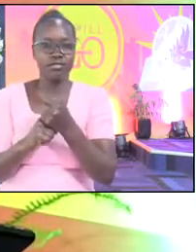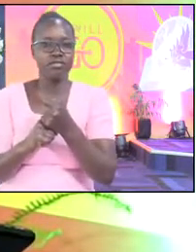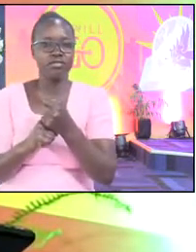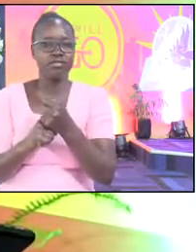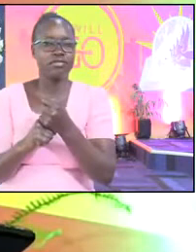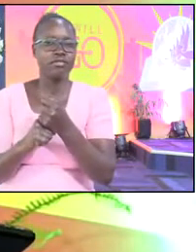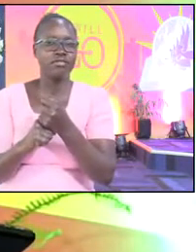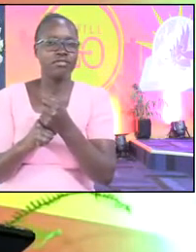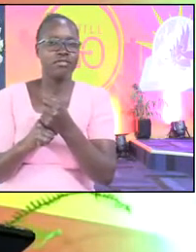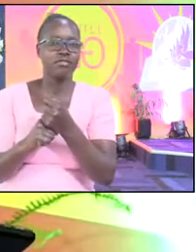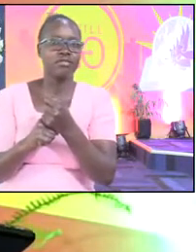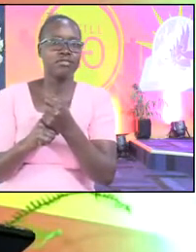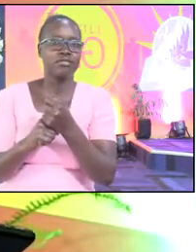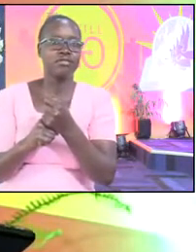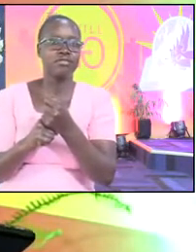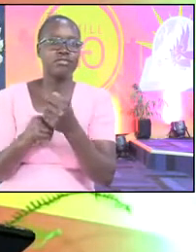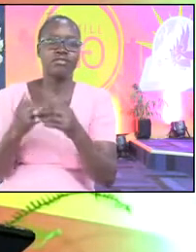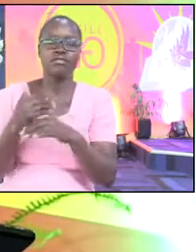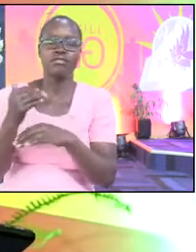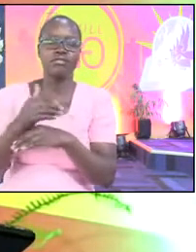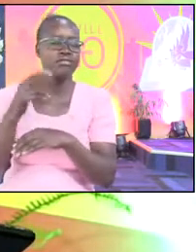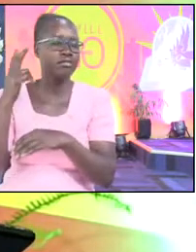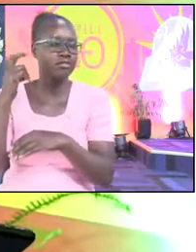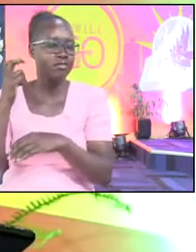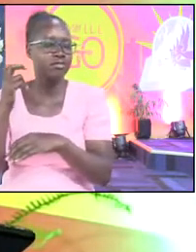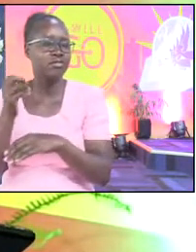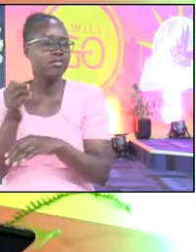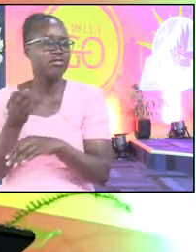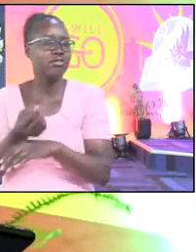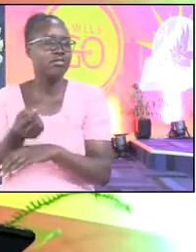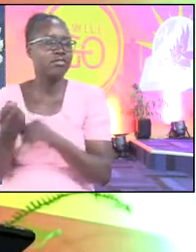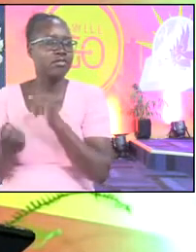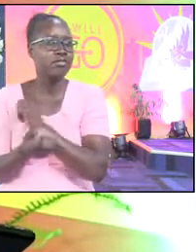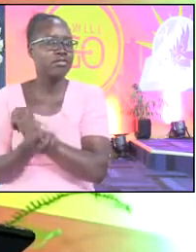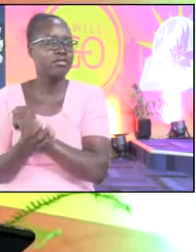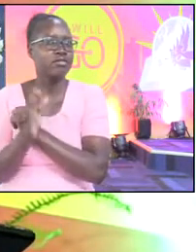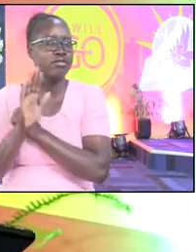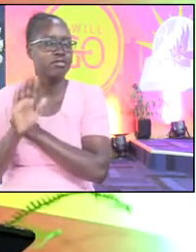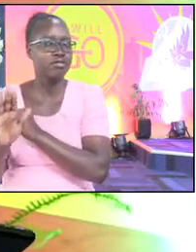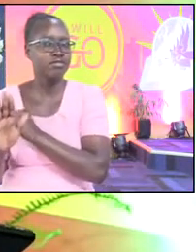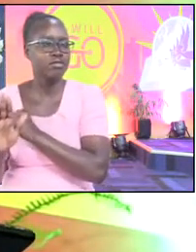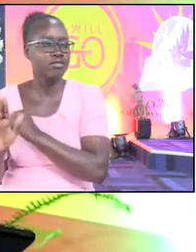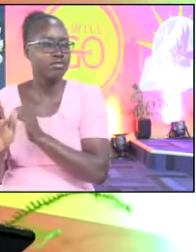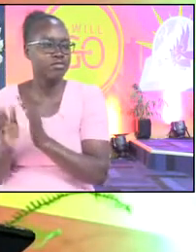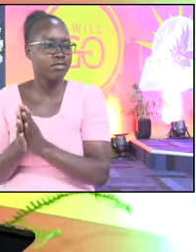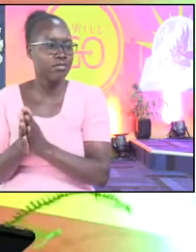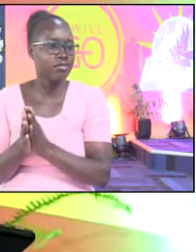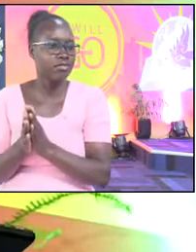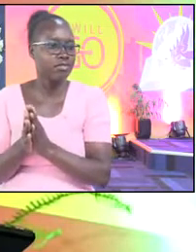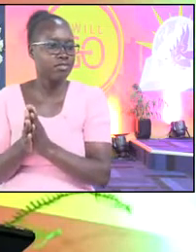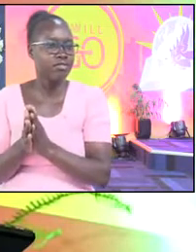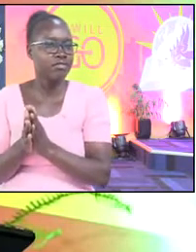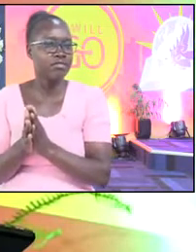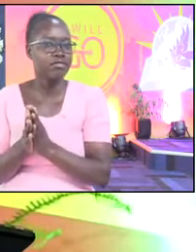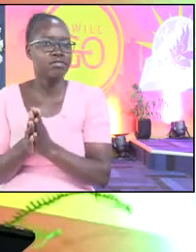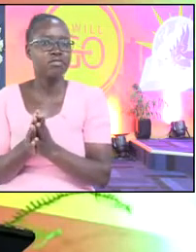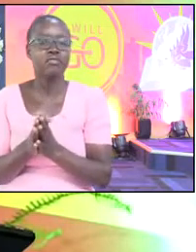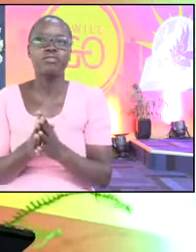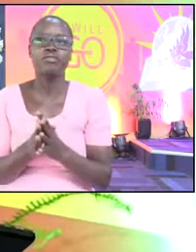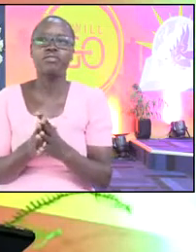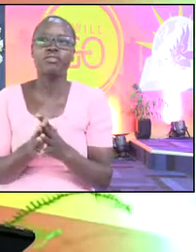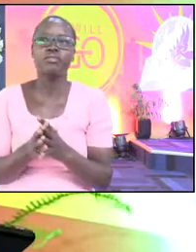pastor after listening to her counsels. Hello, New Life.